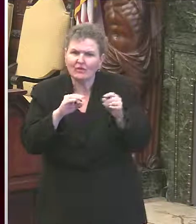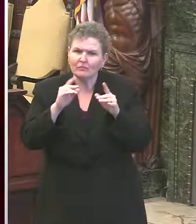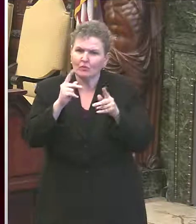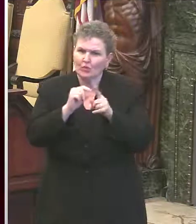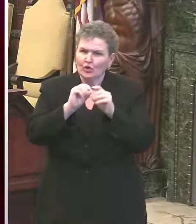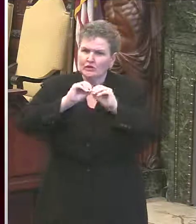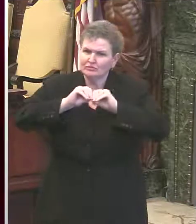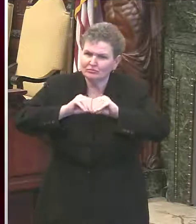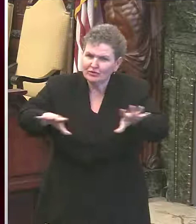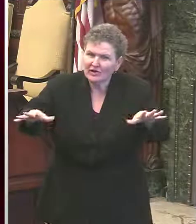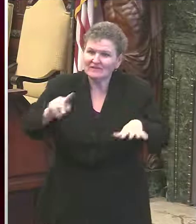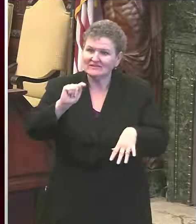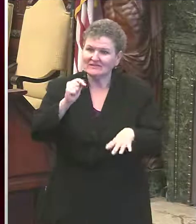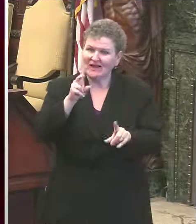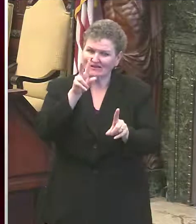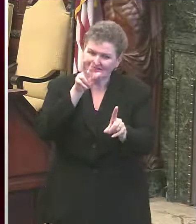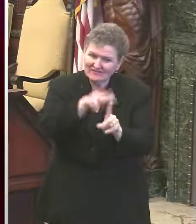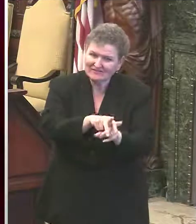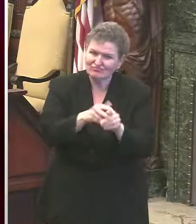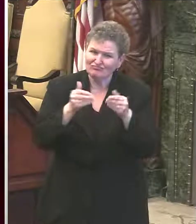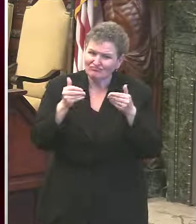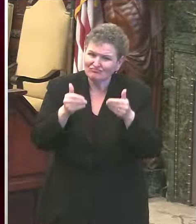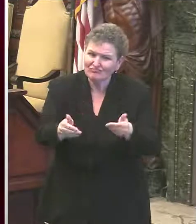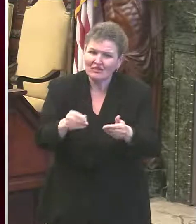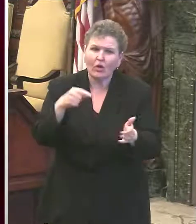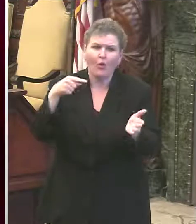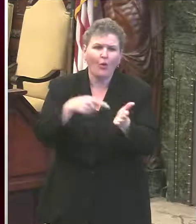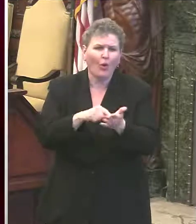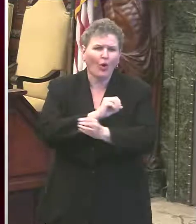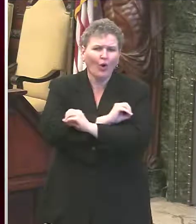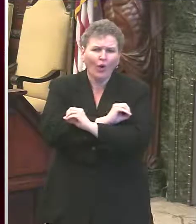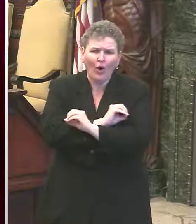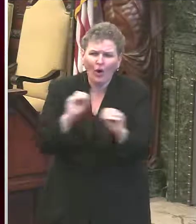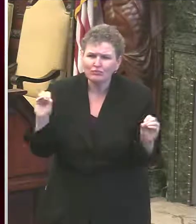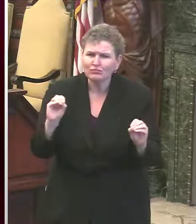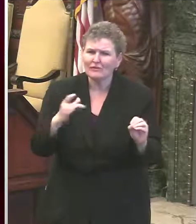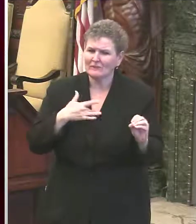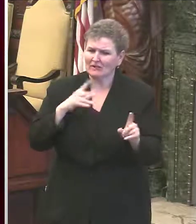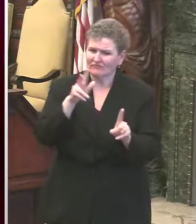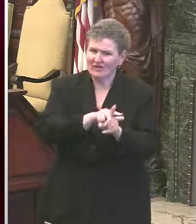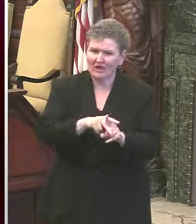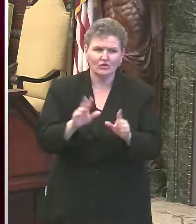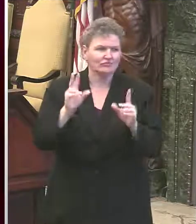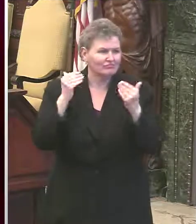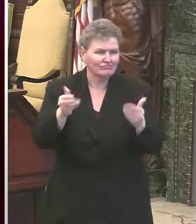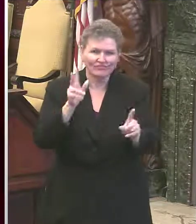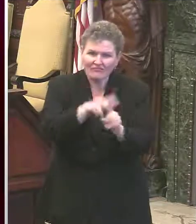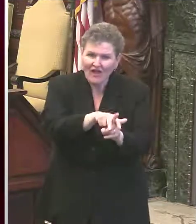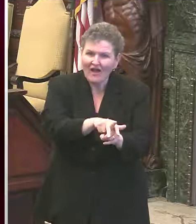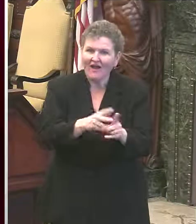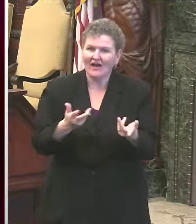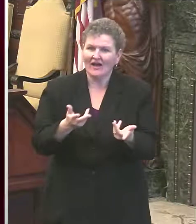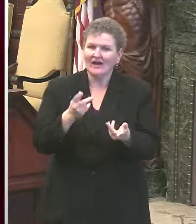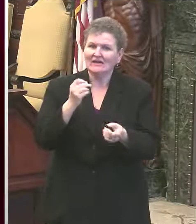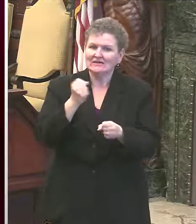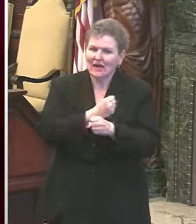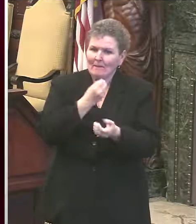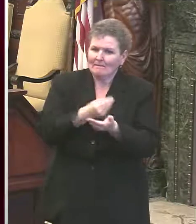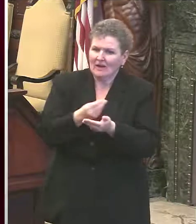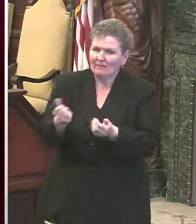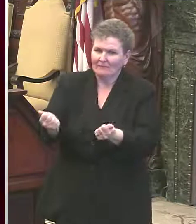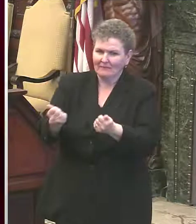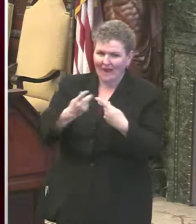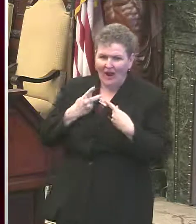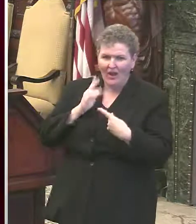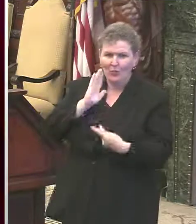file your taxes, even if you don't owe anything or don't usually file, so that you can be among those receiving these important benefits. And